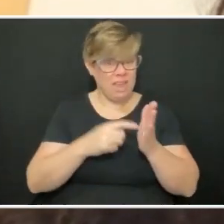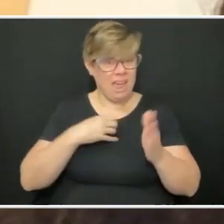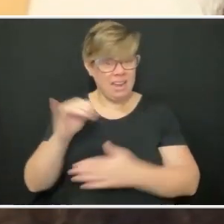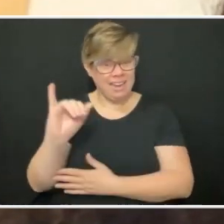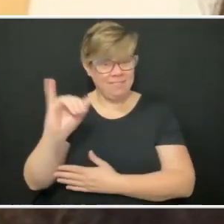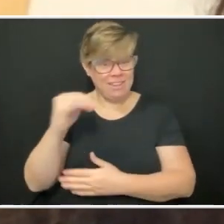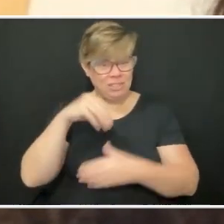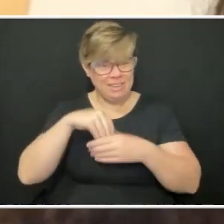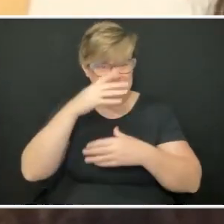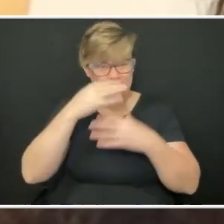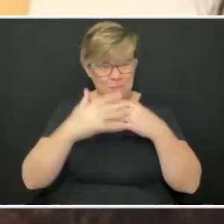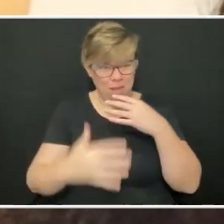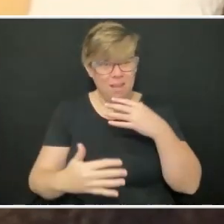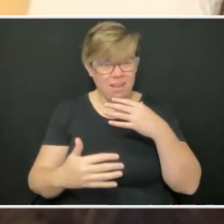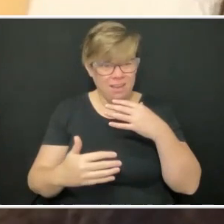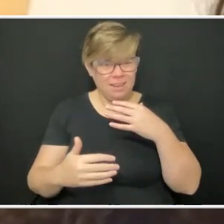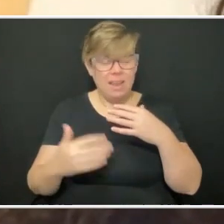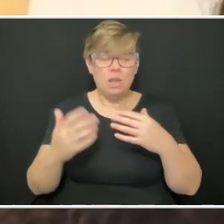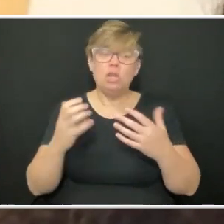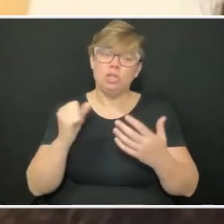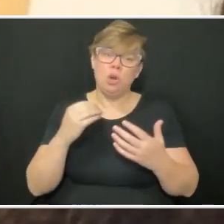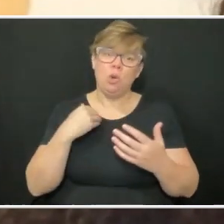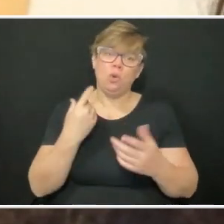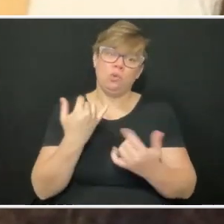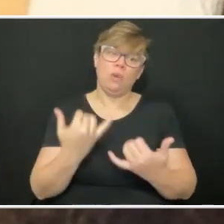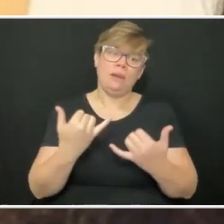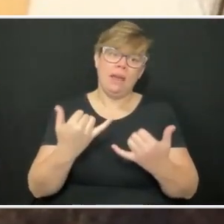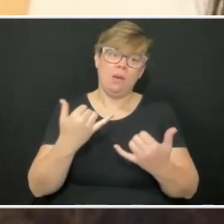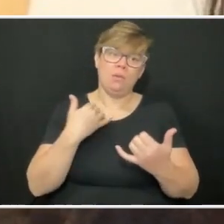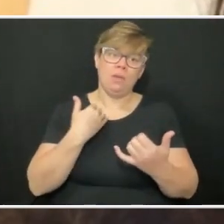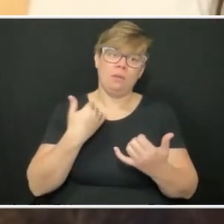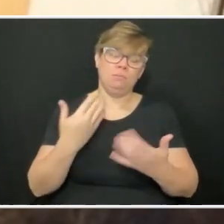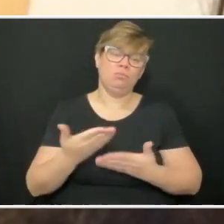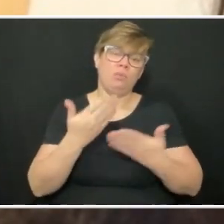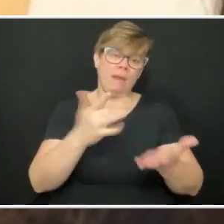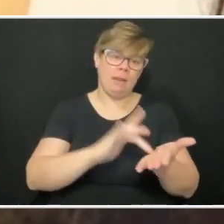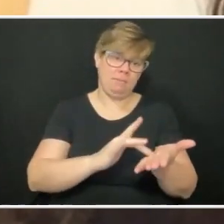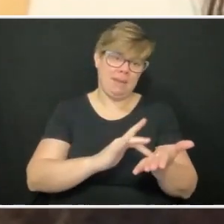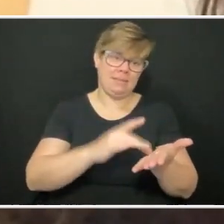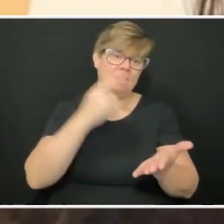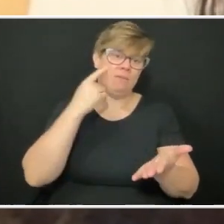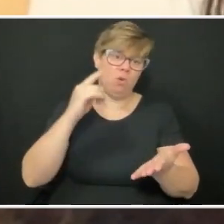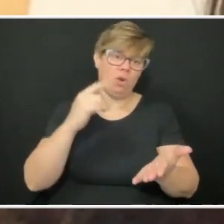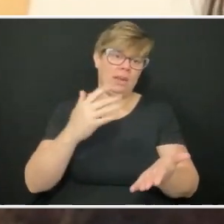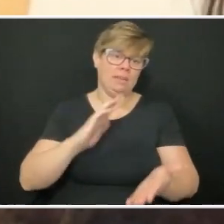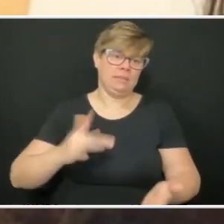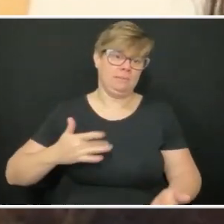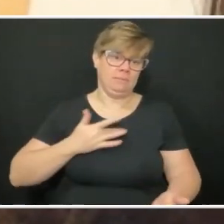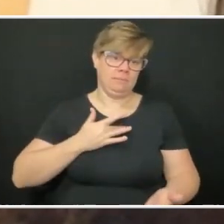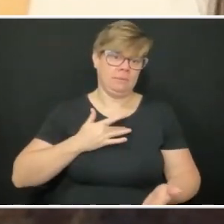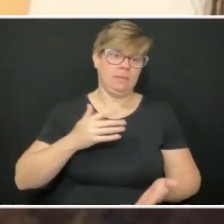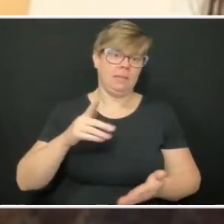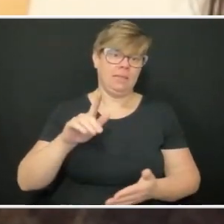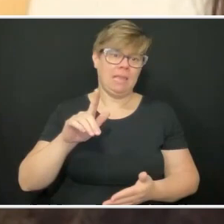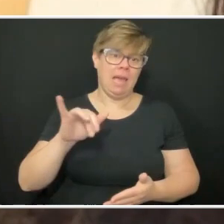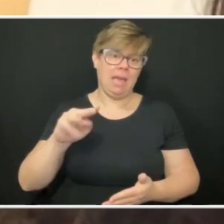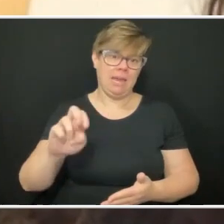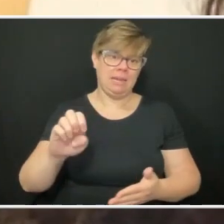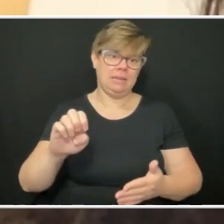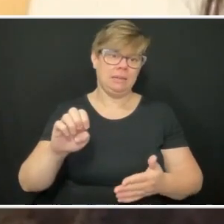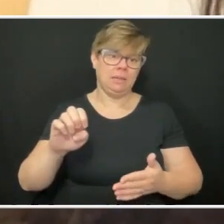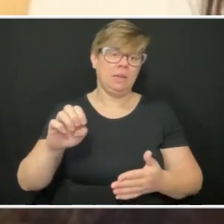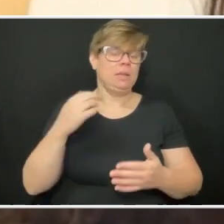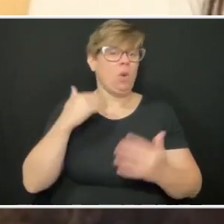line. So they're currently treating him with antibiotics through his central line. Hopefully we can go home today